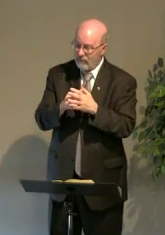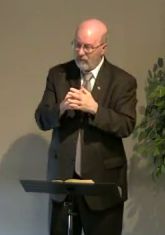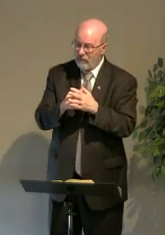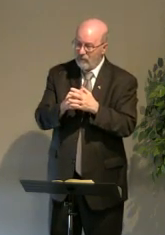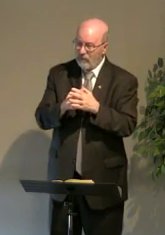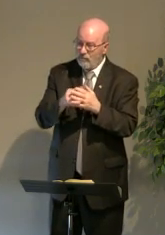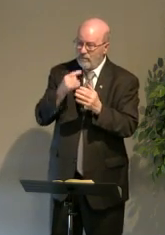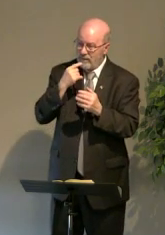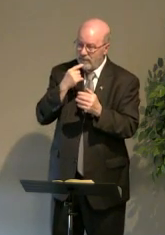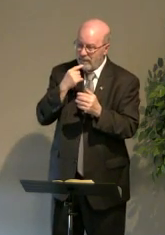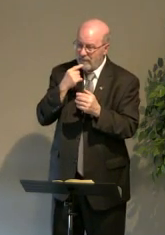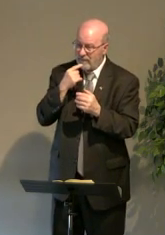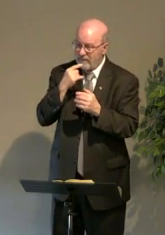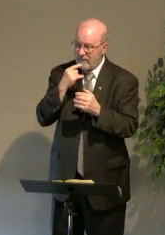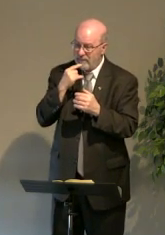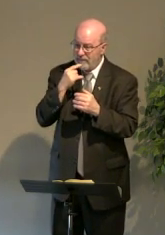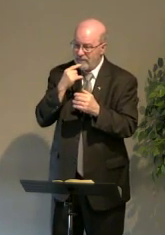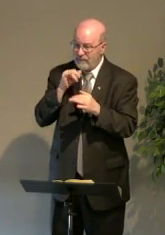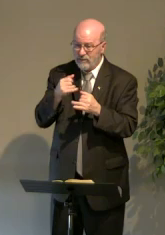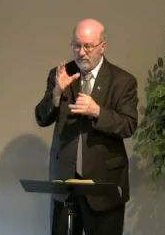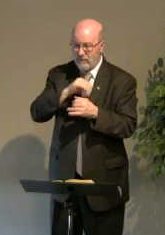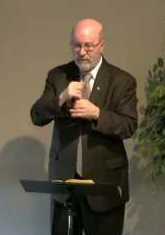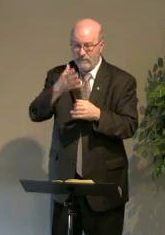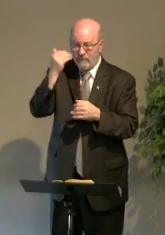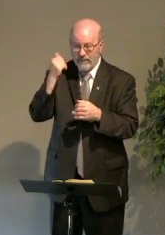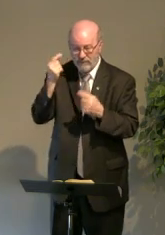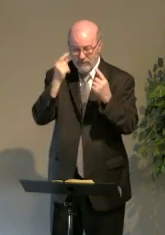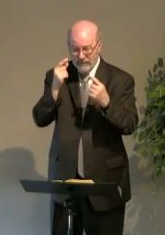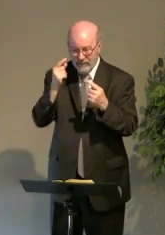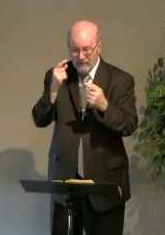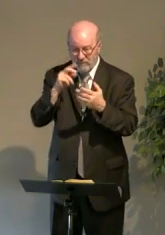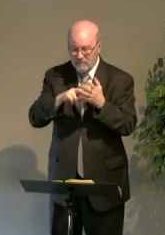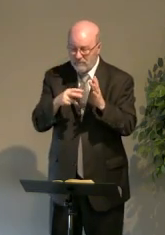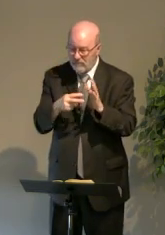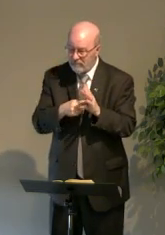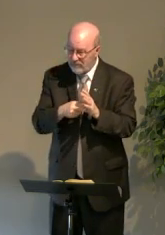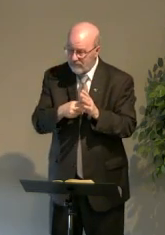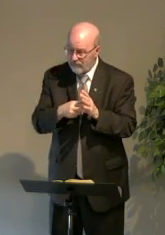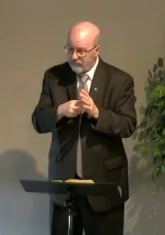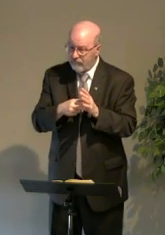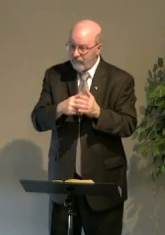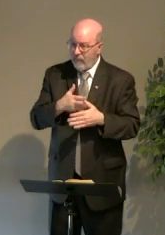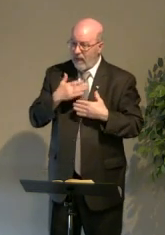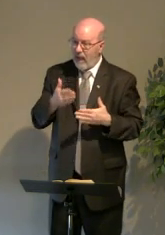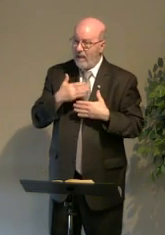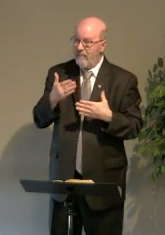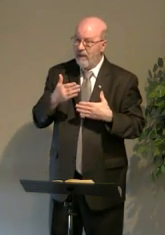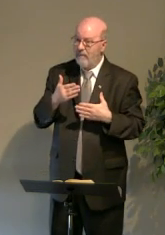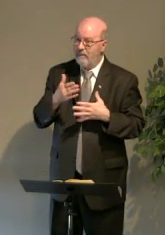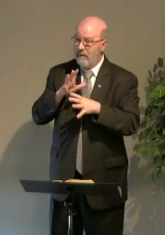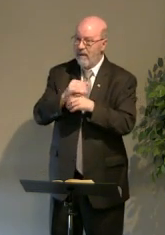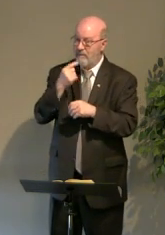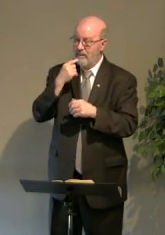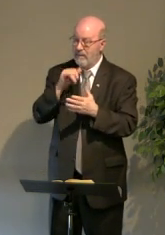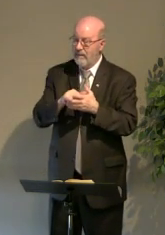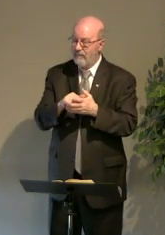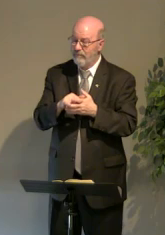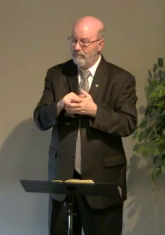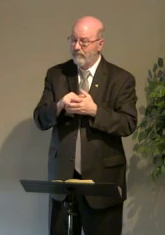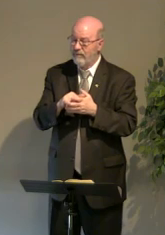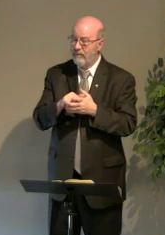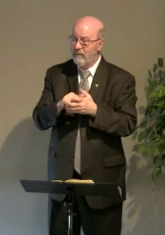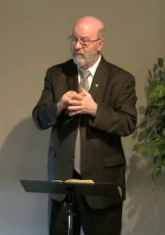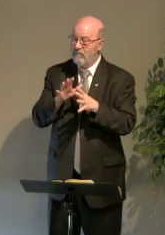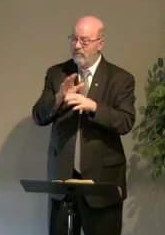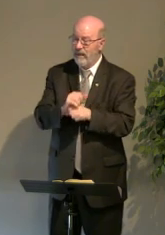say that in just passing and really forget to think about what that means? I mean, I'm glad that I'm in the habit of saying it. I am. But with